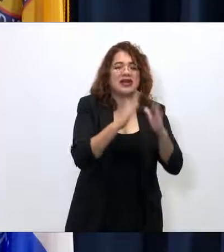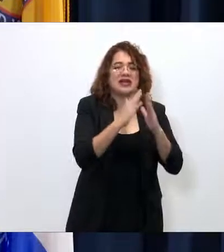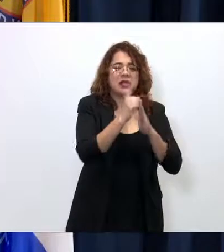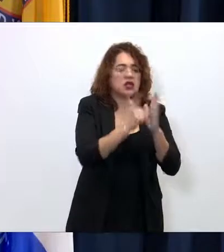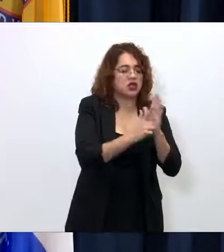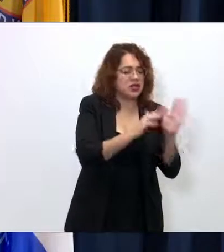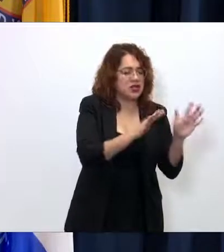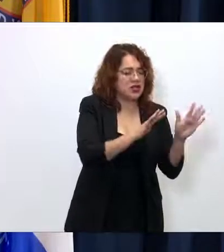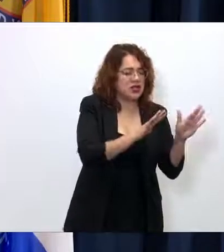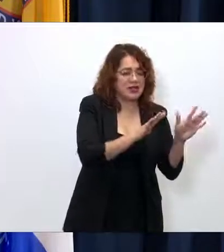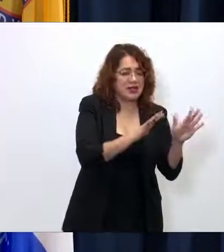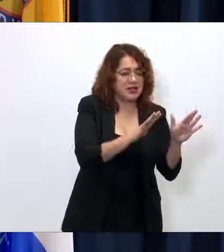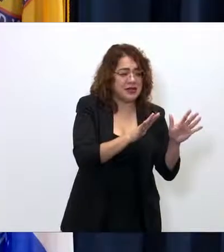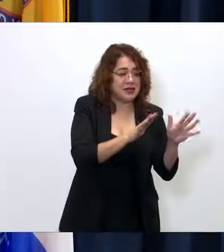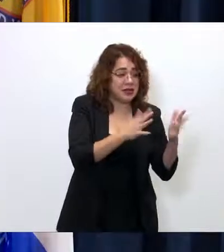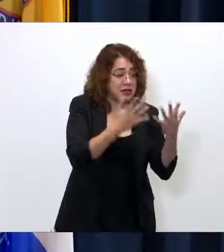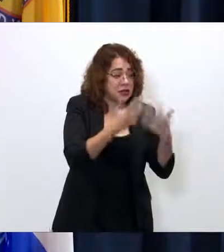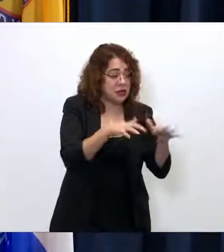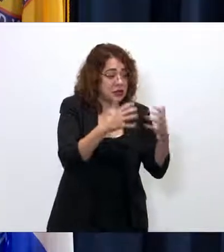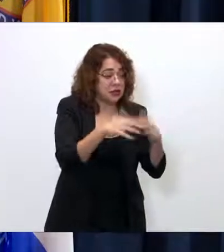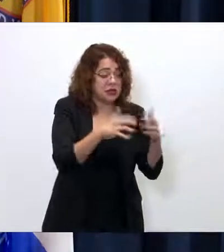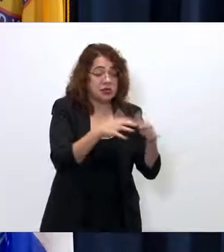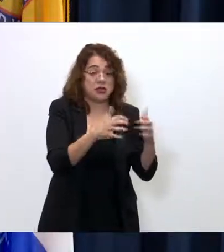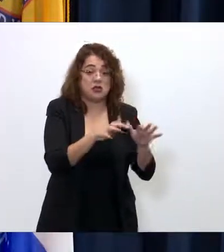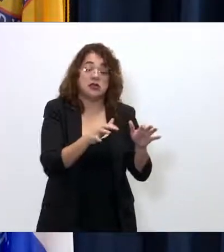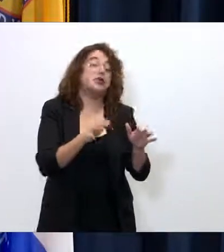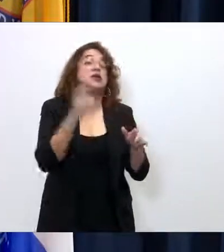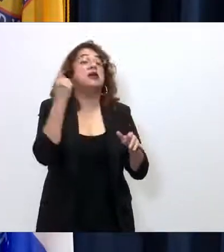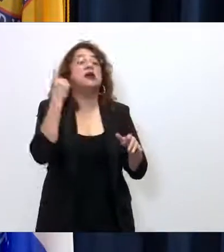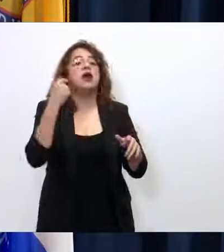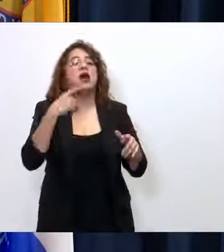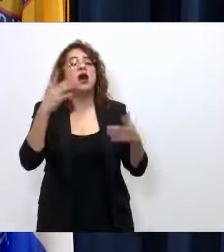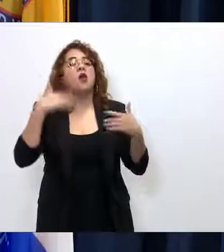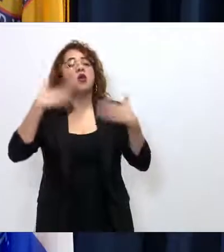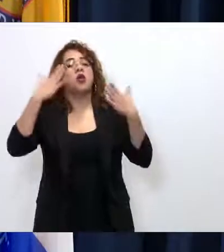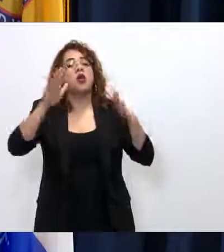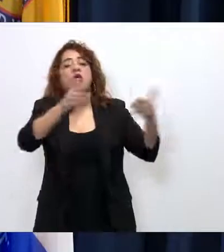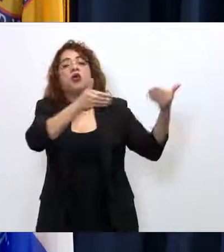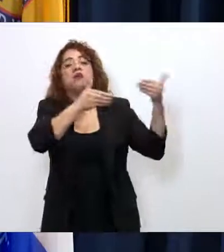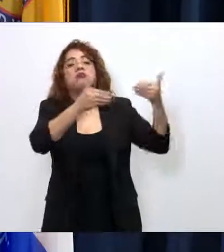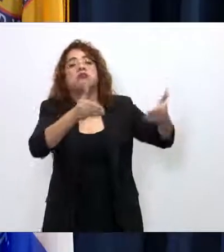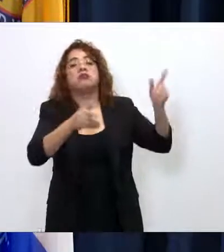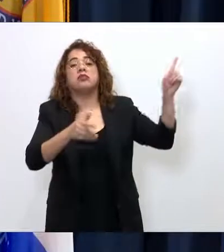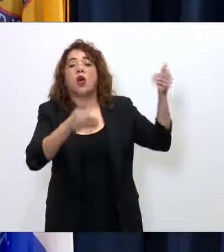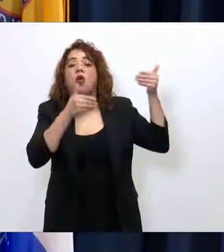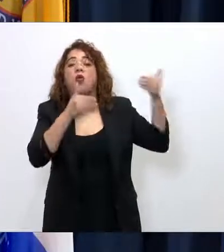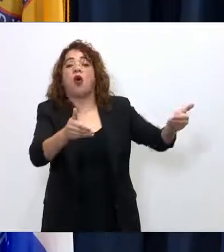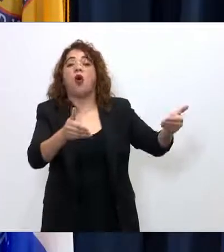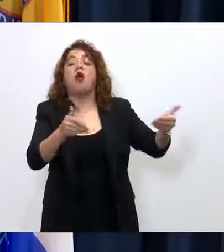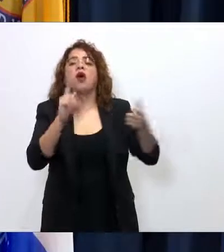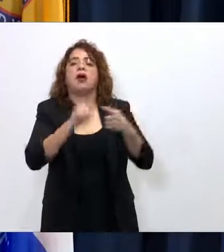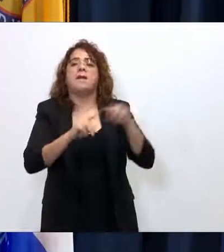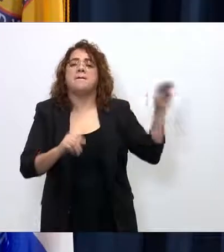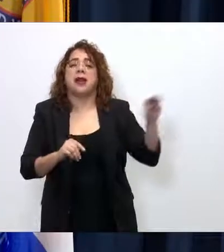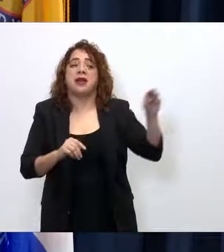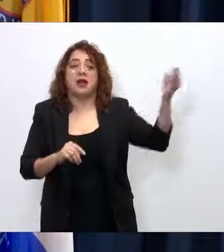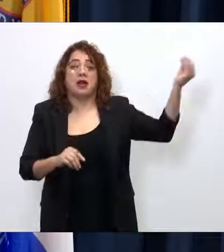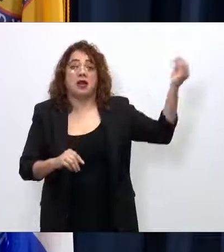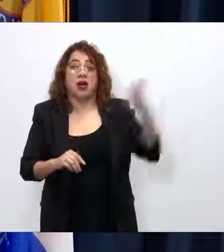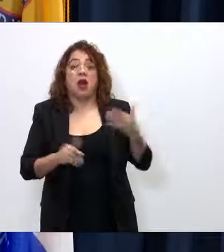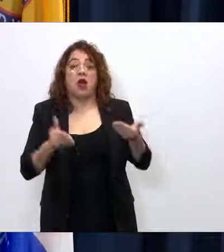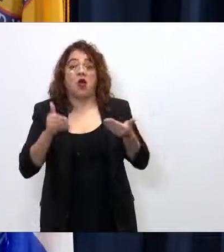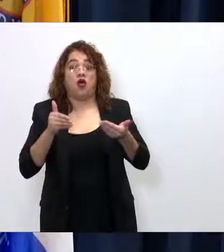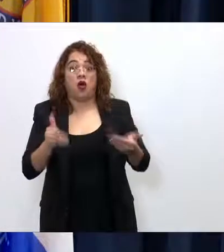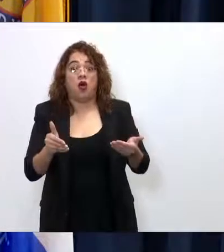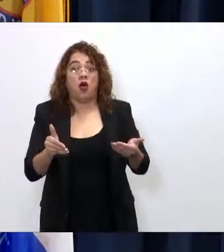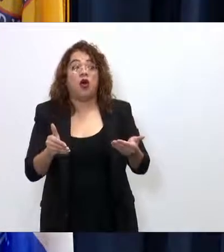have confirmation that it was going to be a go until actually Monday. And so we certainly had